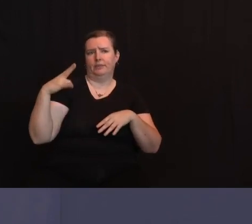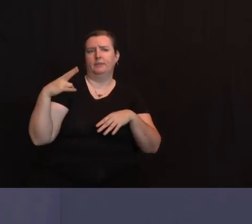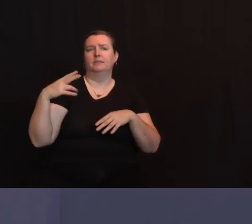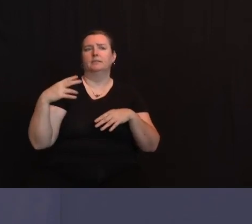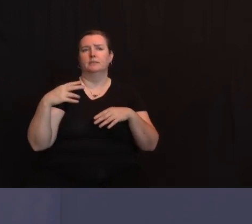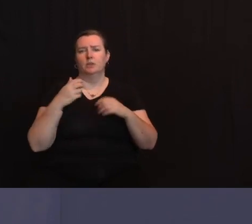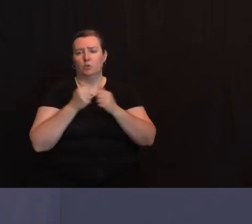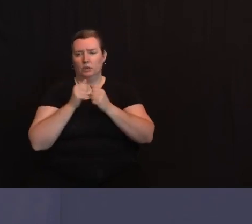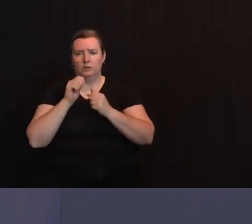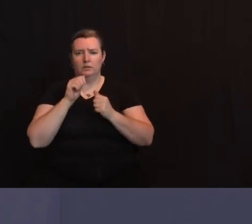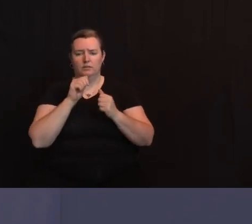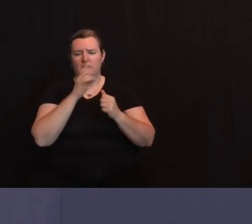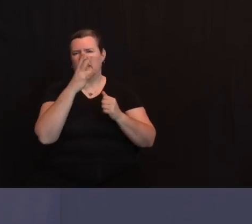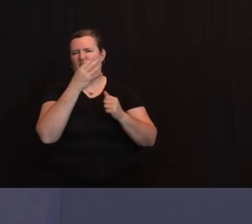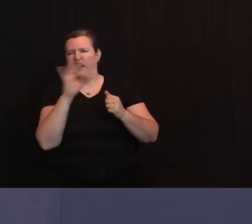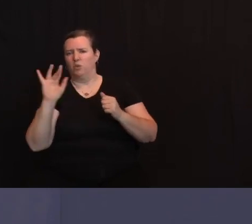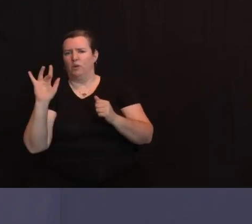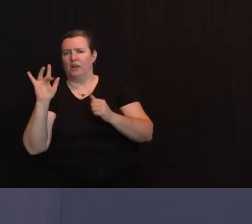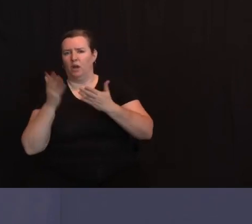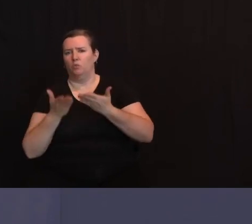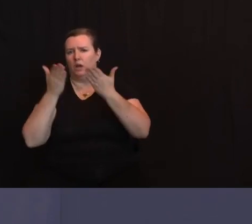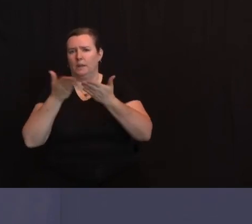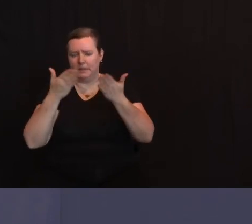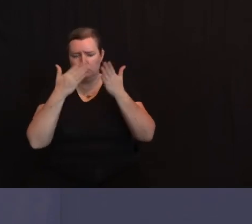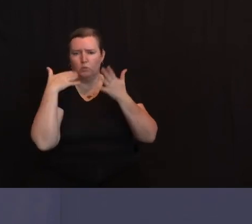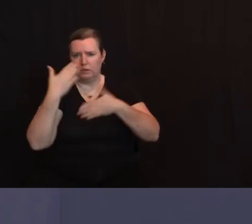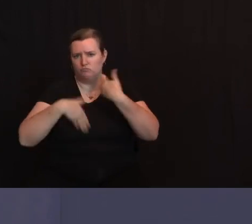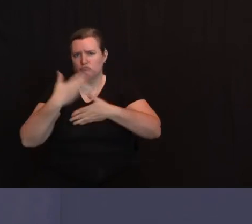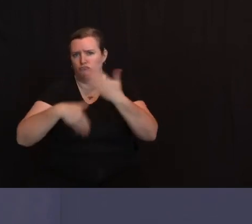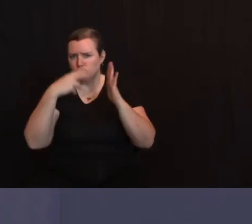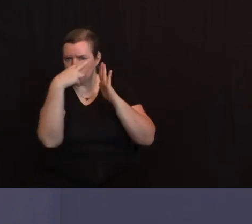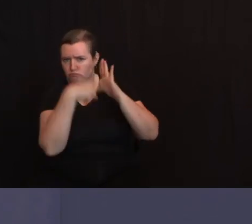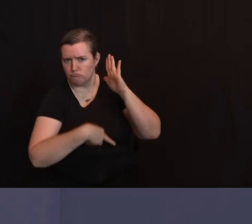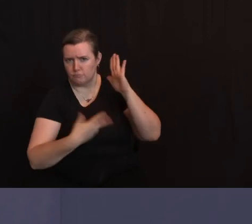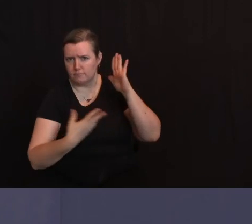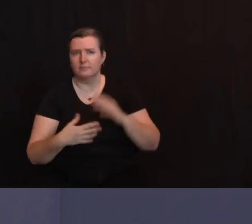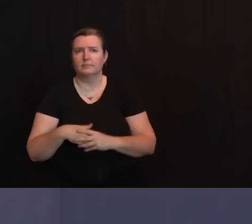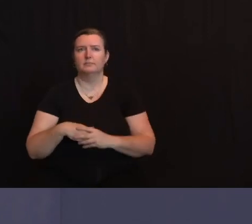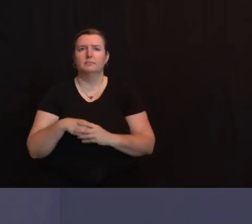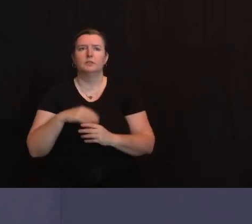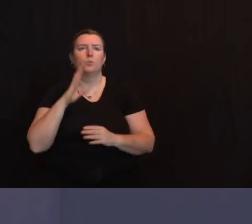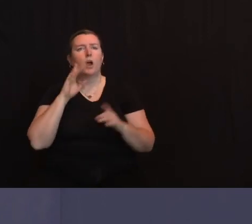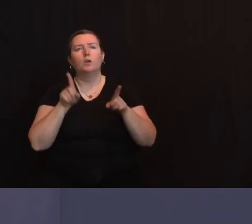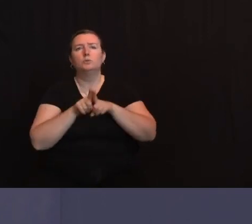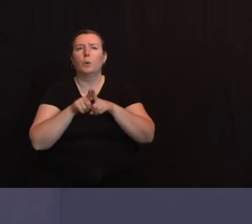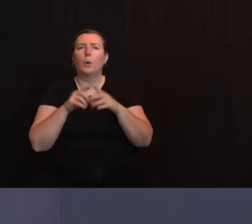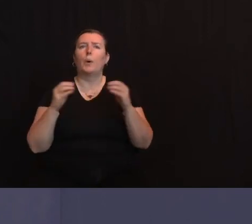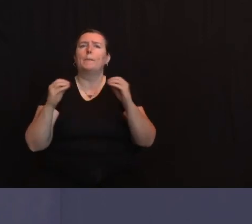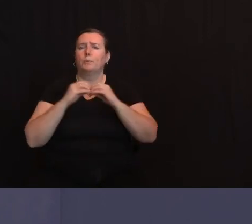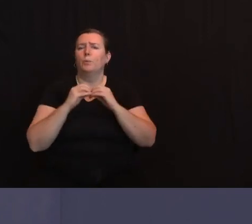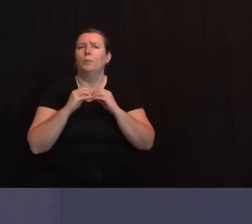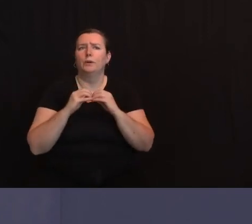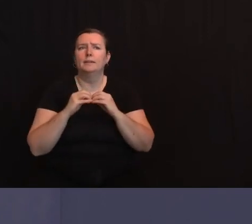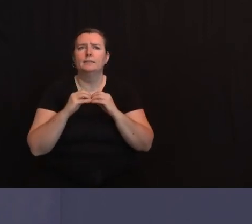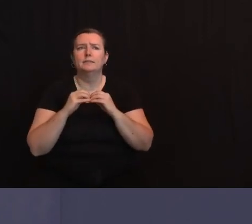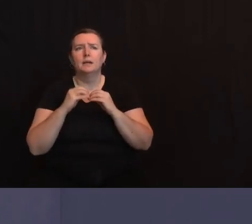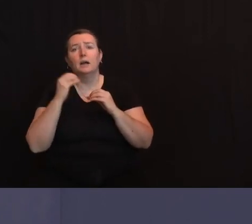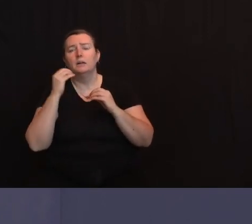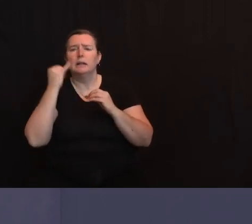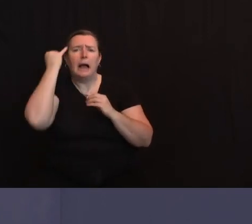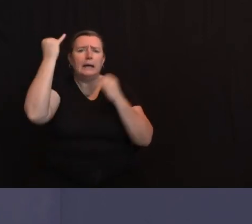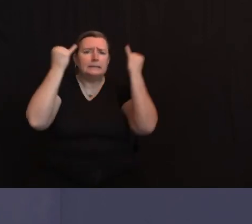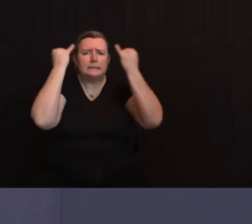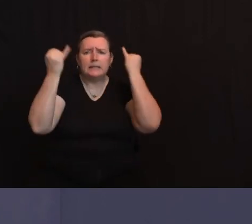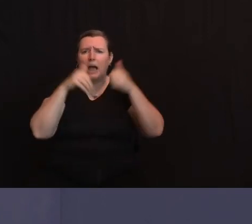to implementing the recommendations and launching additional initiatives to strengthen long-term care resiliency in the